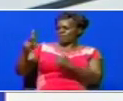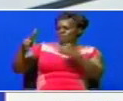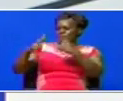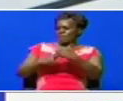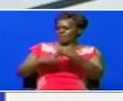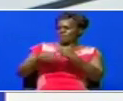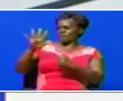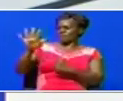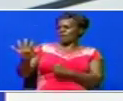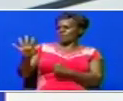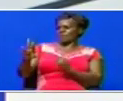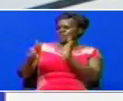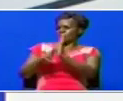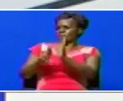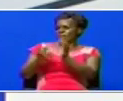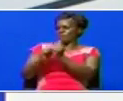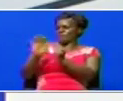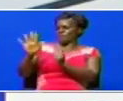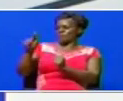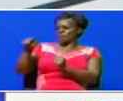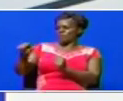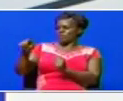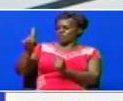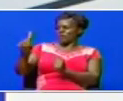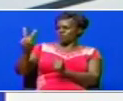49,575, representing 15.12%.